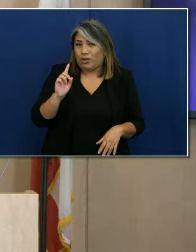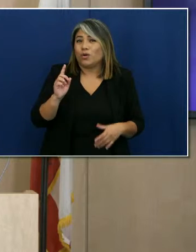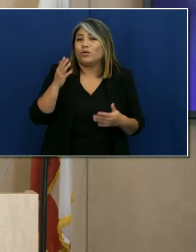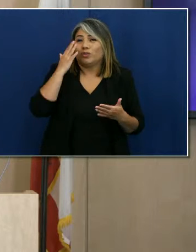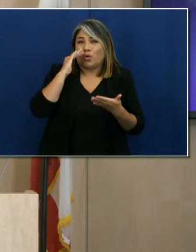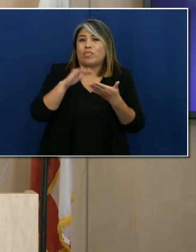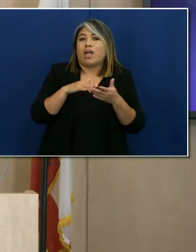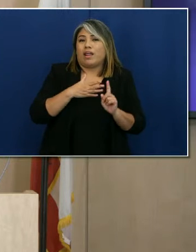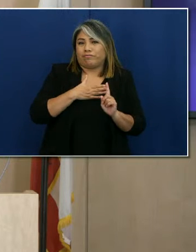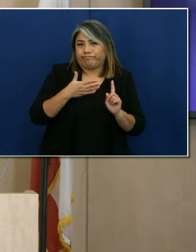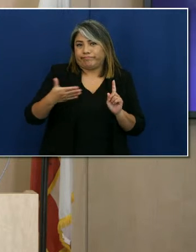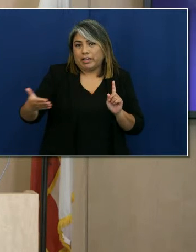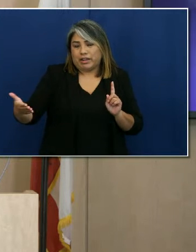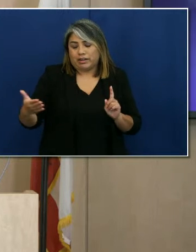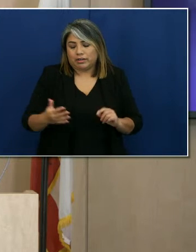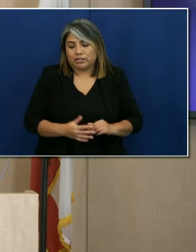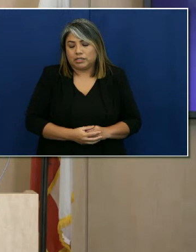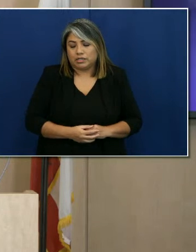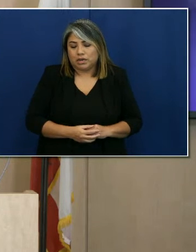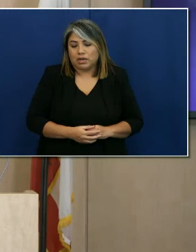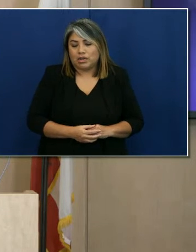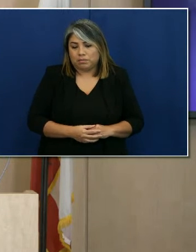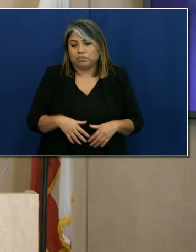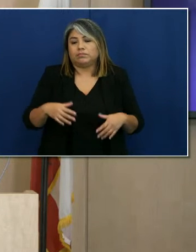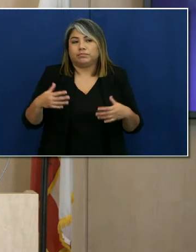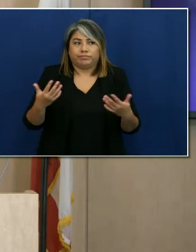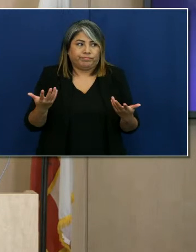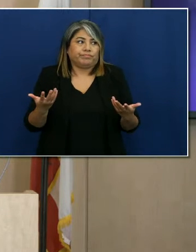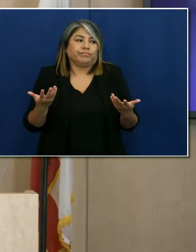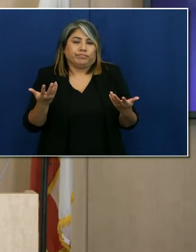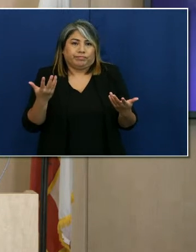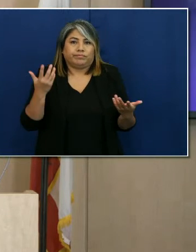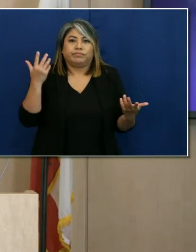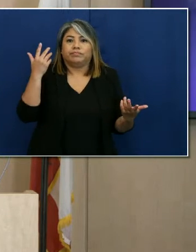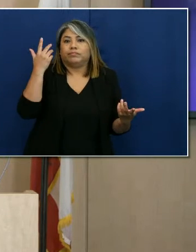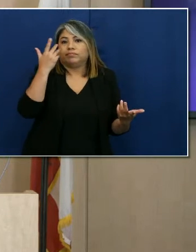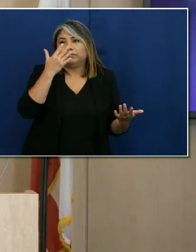died in conjunction with this